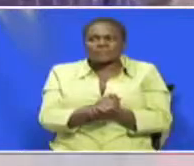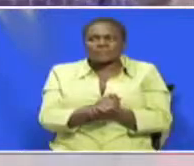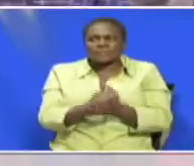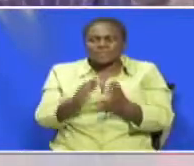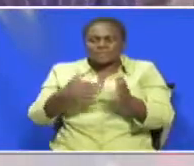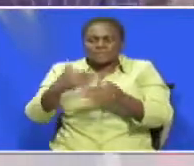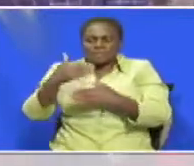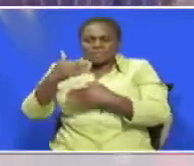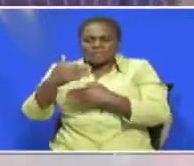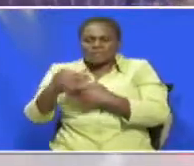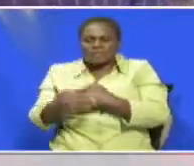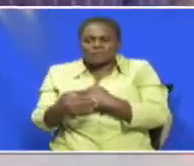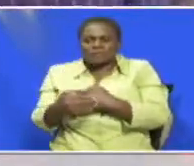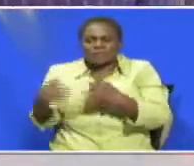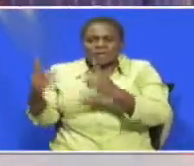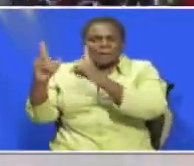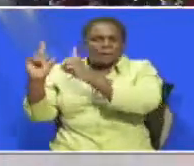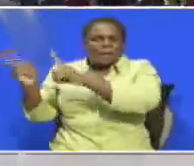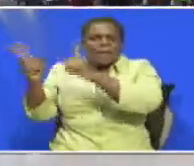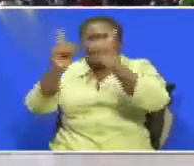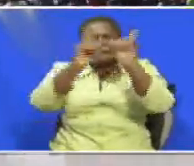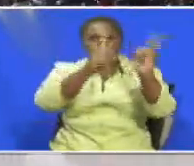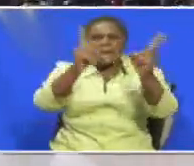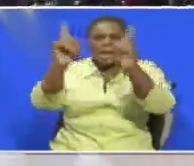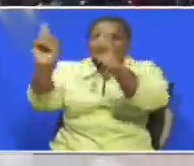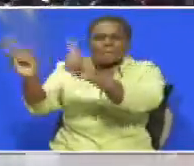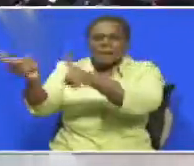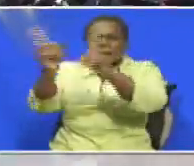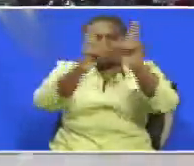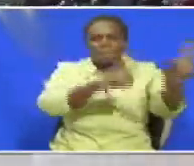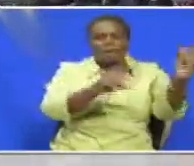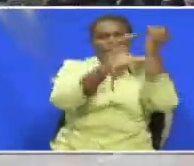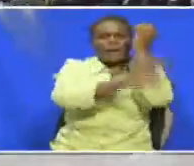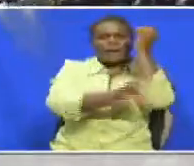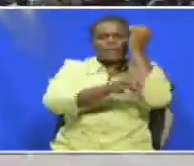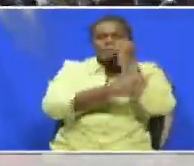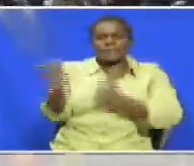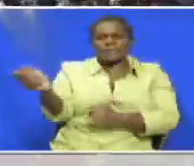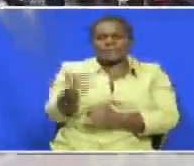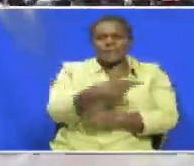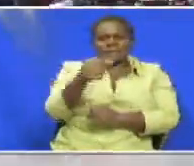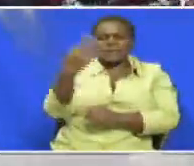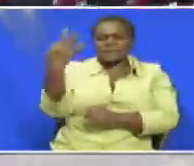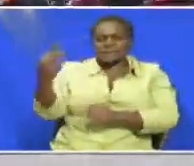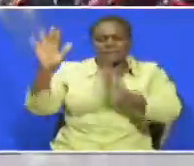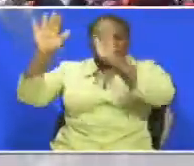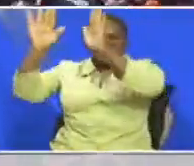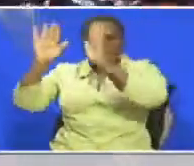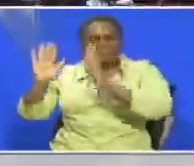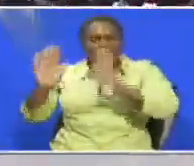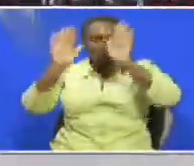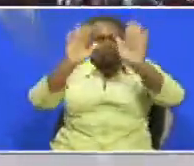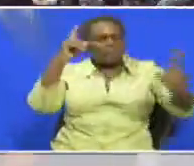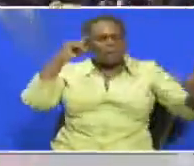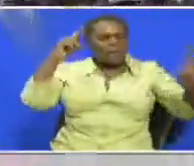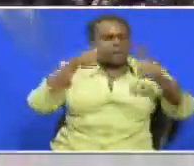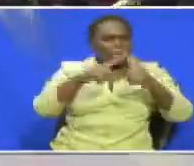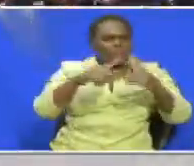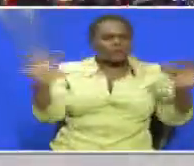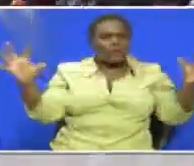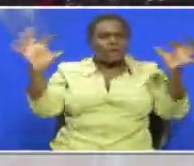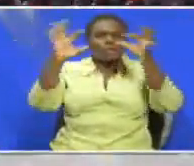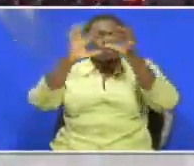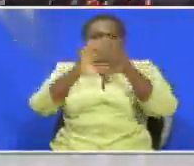After crisscrossing various parts of the country for nearly 3 months, conducting political rallies dubbed Azimio la